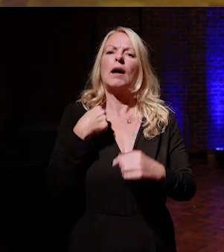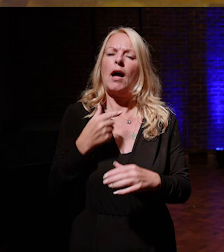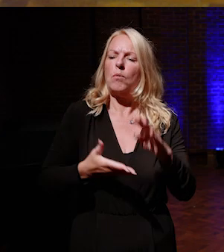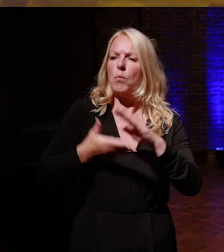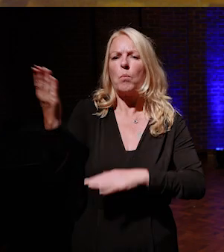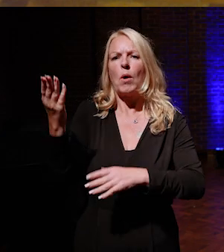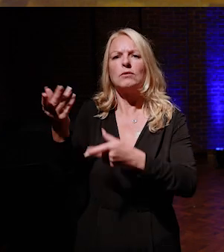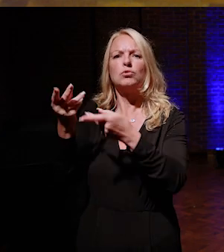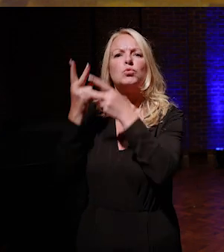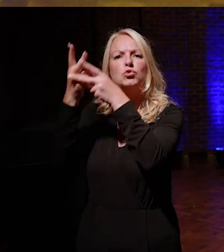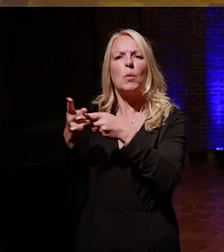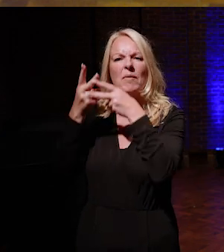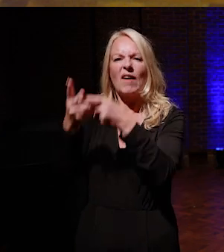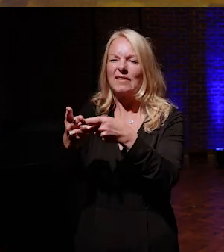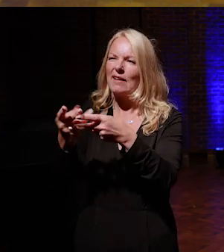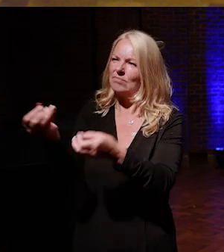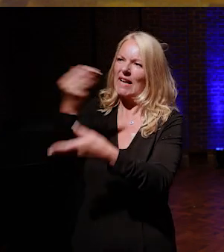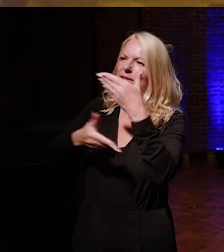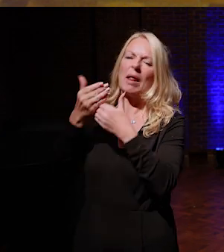supervisor, he told me not to bother.